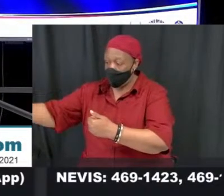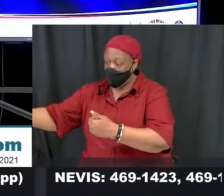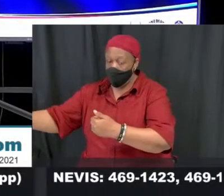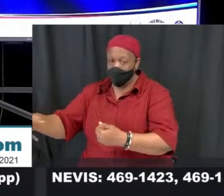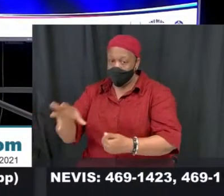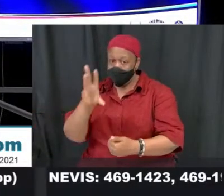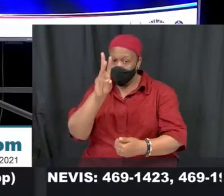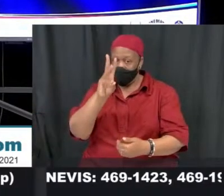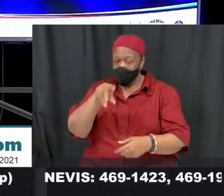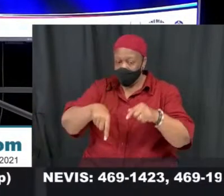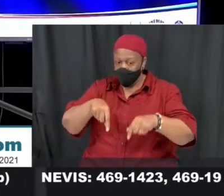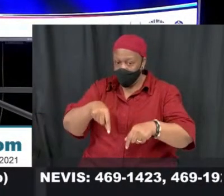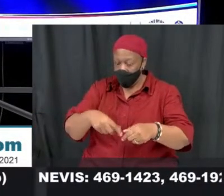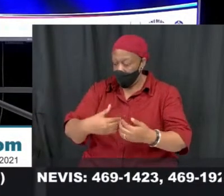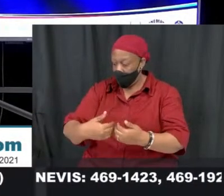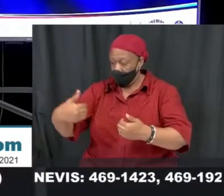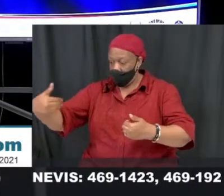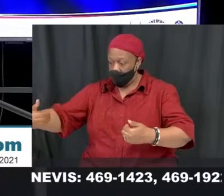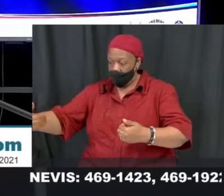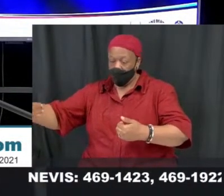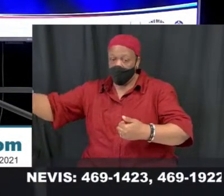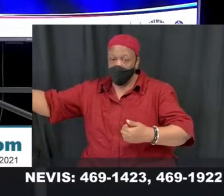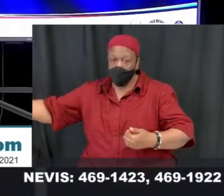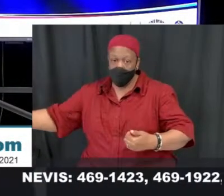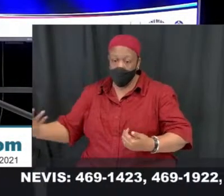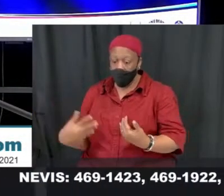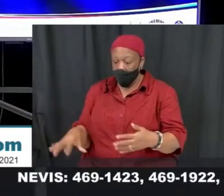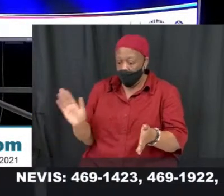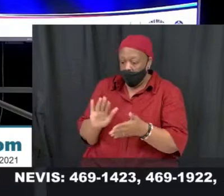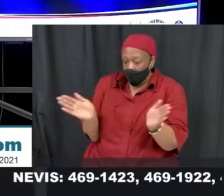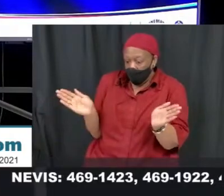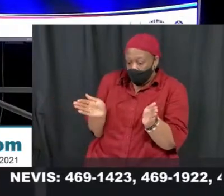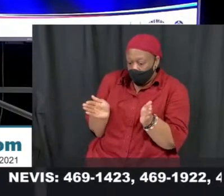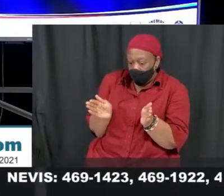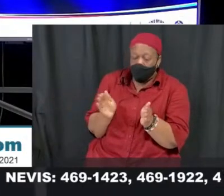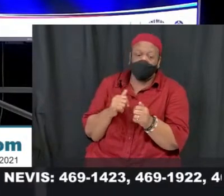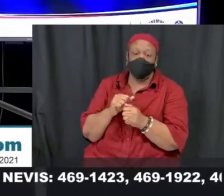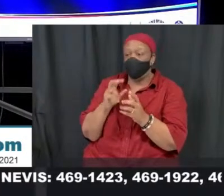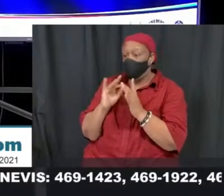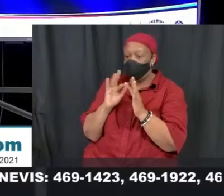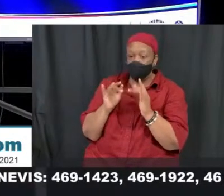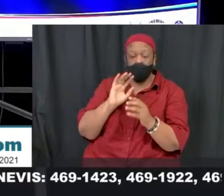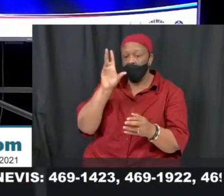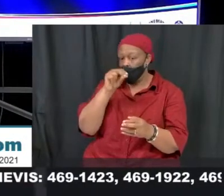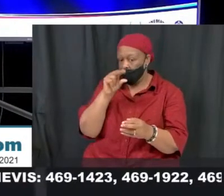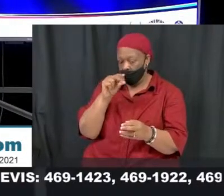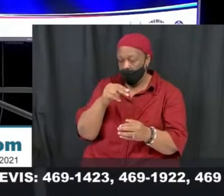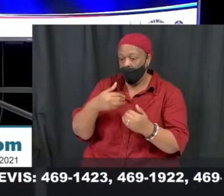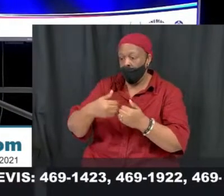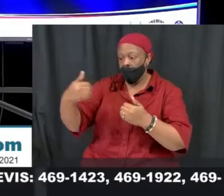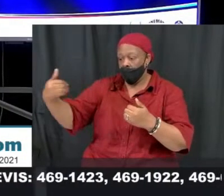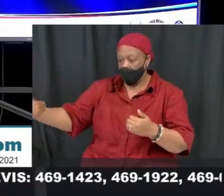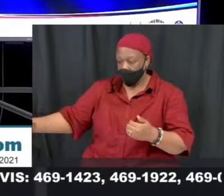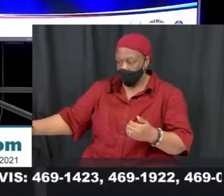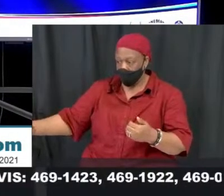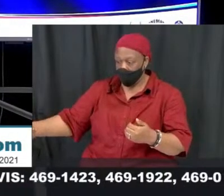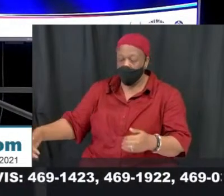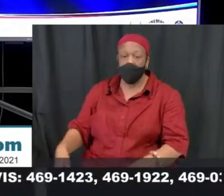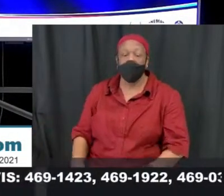apart. And make sure that if you can, that you go out and